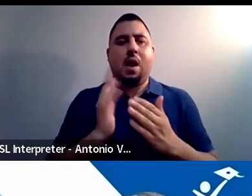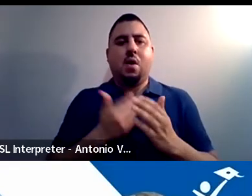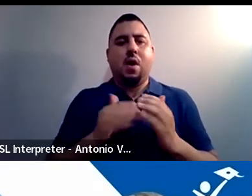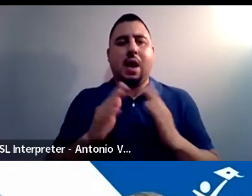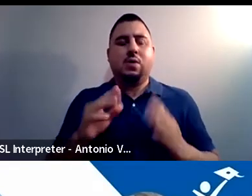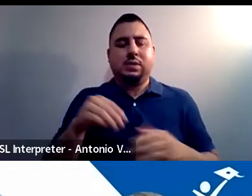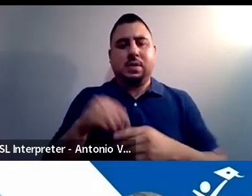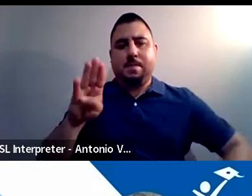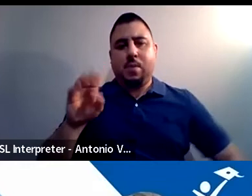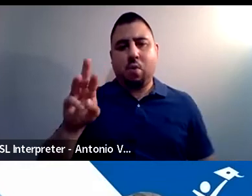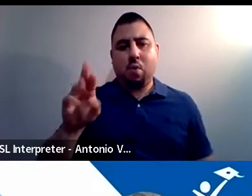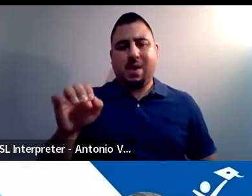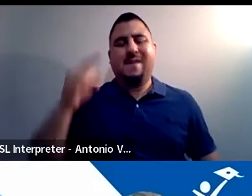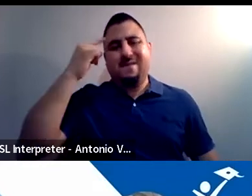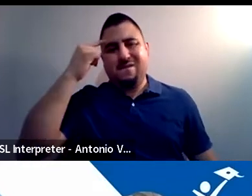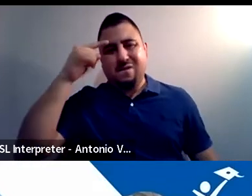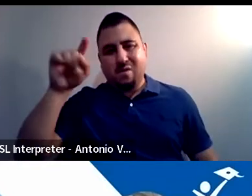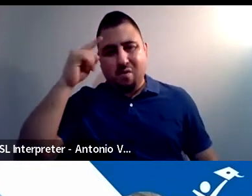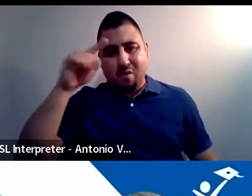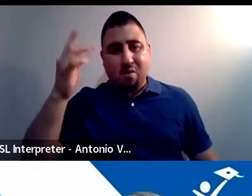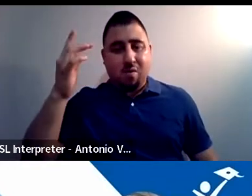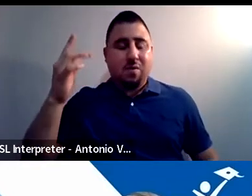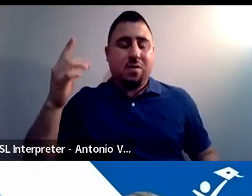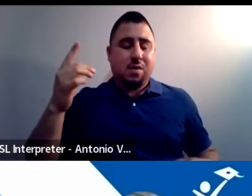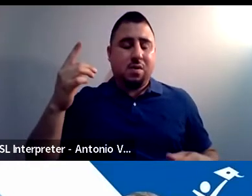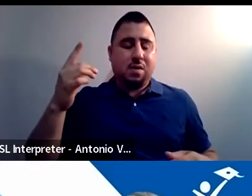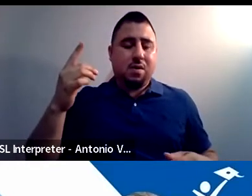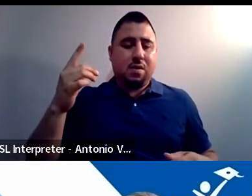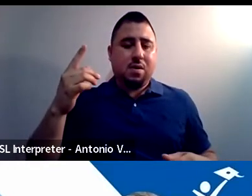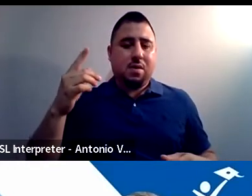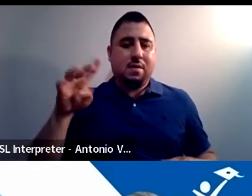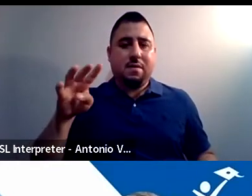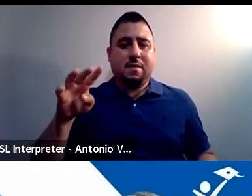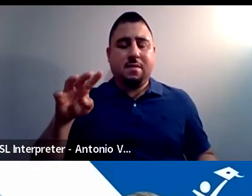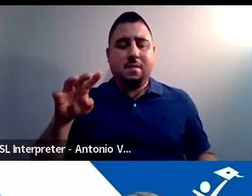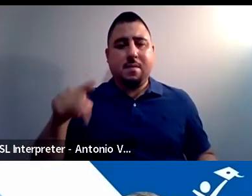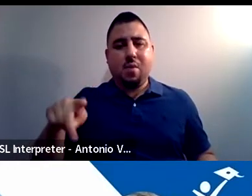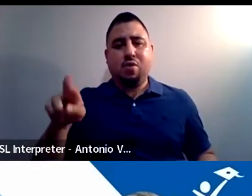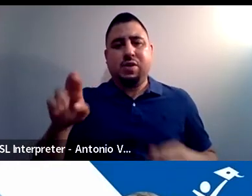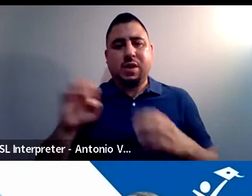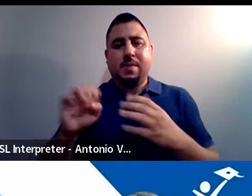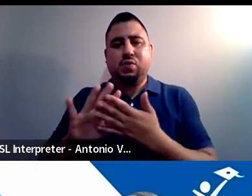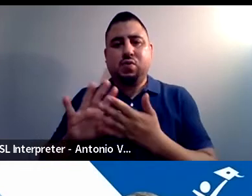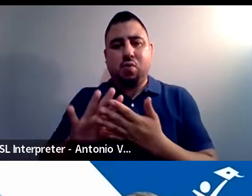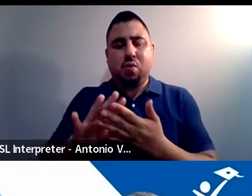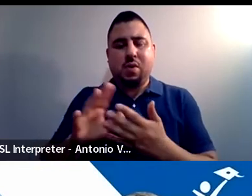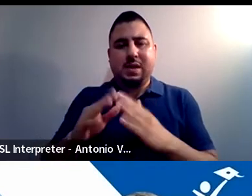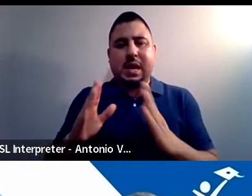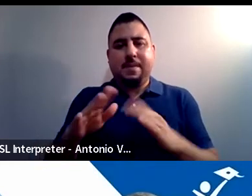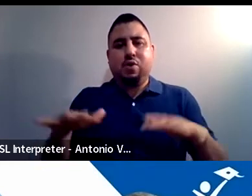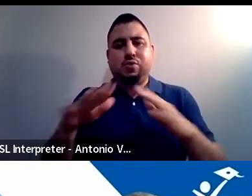Bowie for the actual for Point of Ridge Elementary School. Seeing that it was a neighborhood